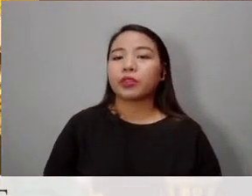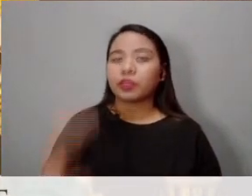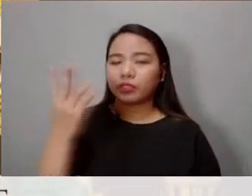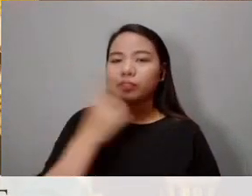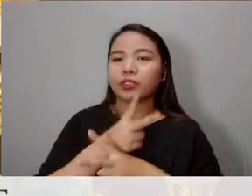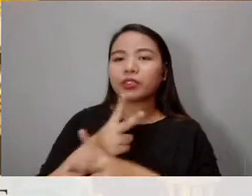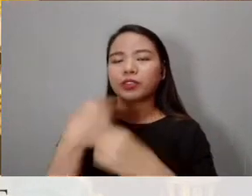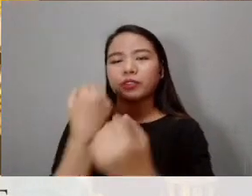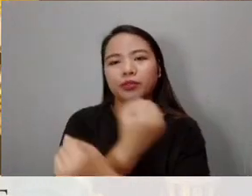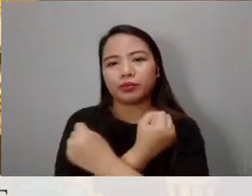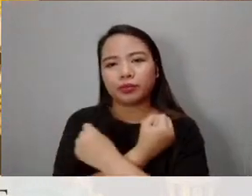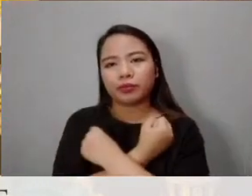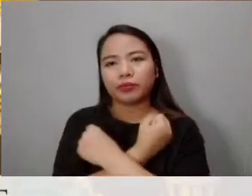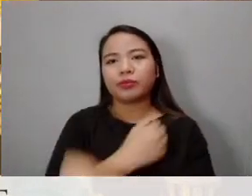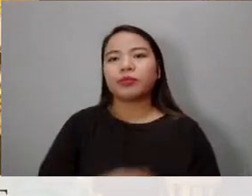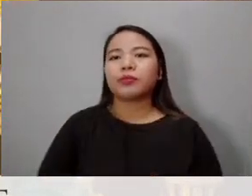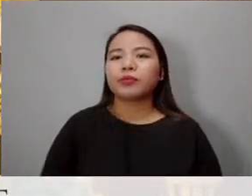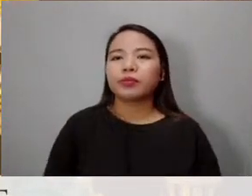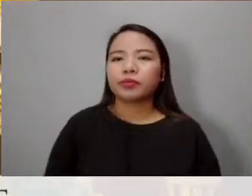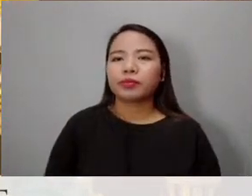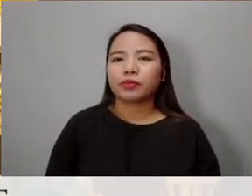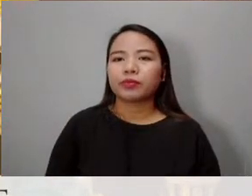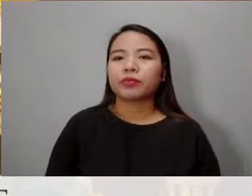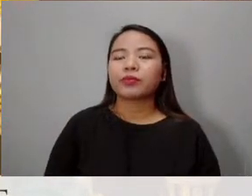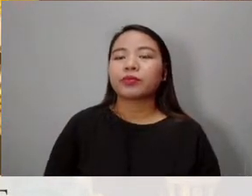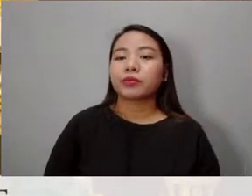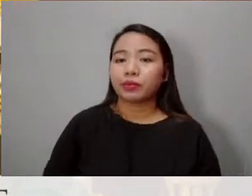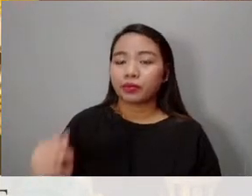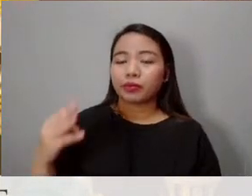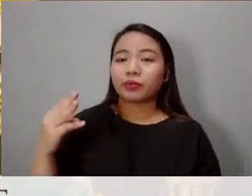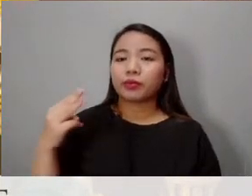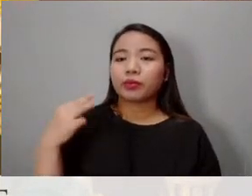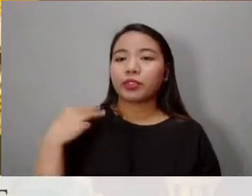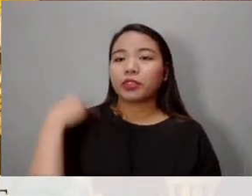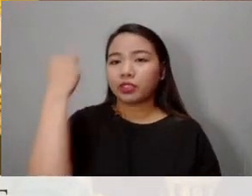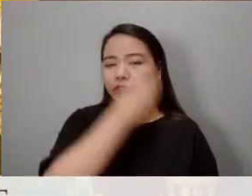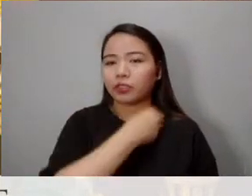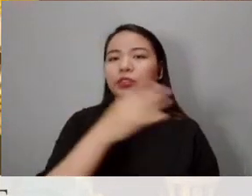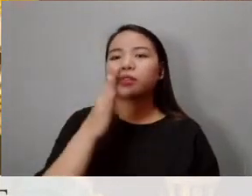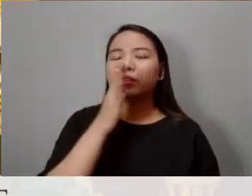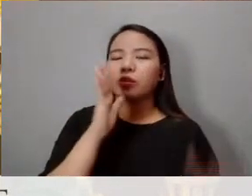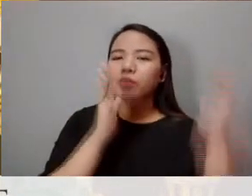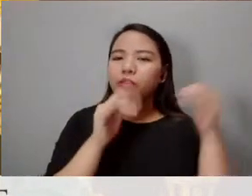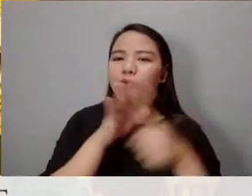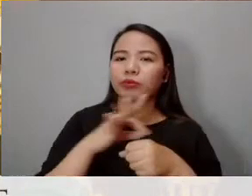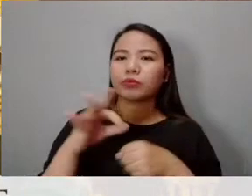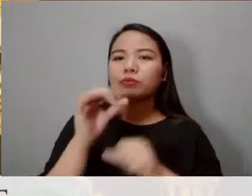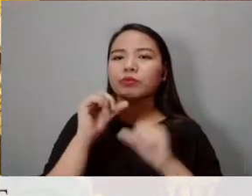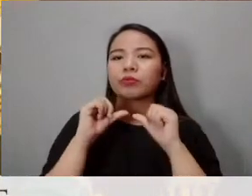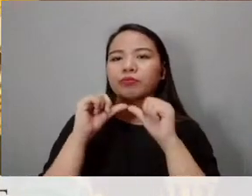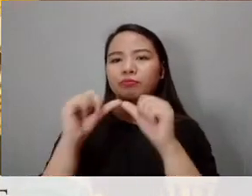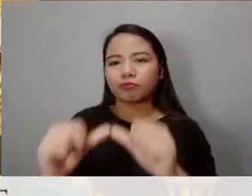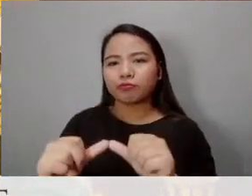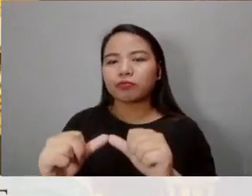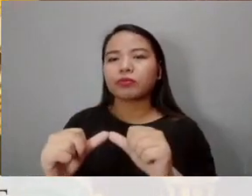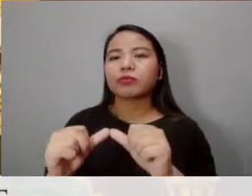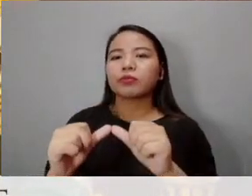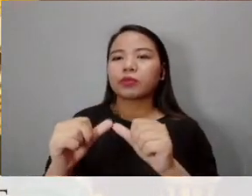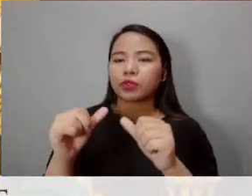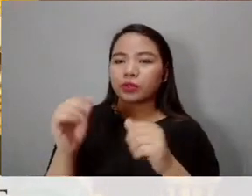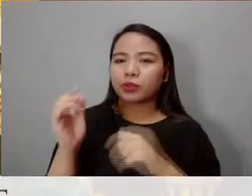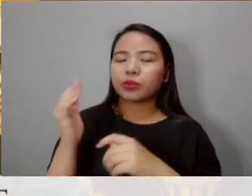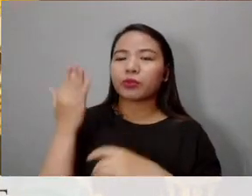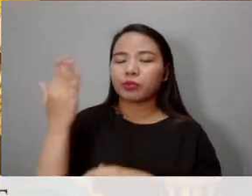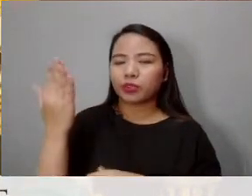Mary, our Mother, may our souls continue to magnify His name and